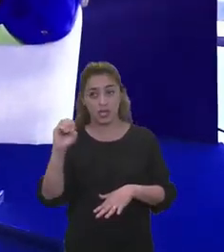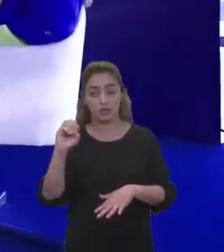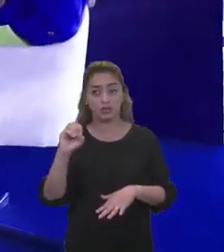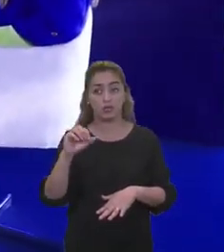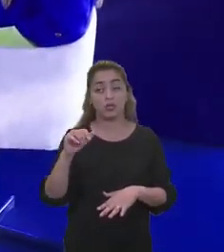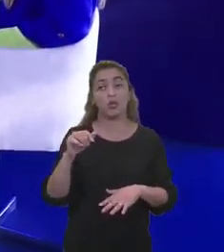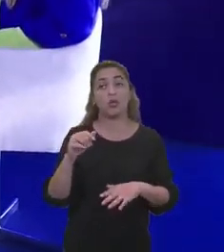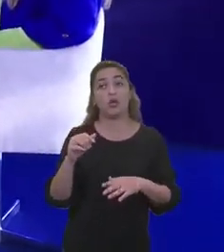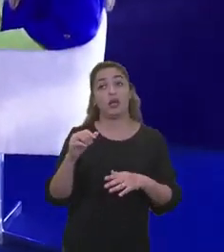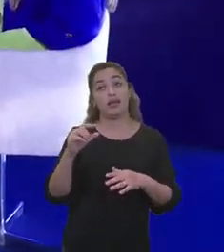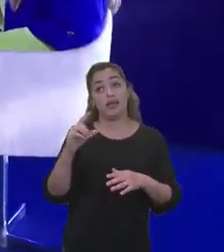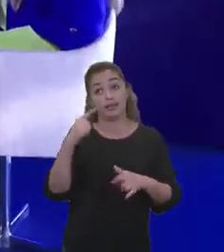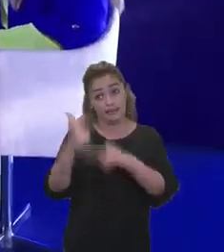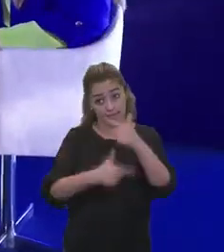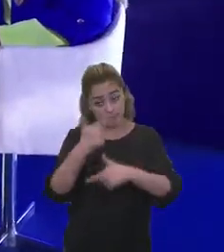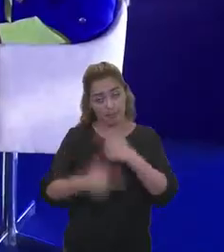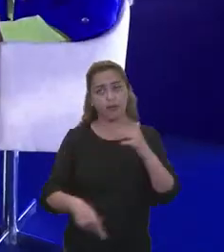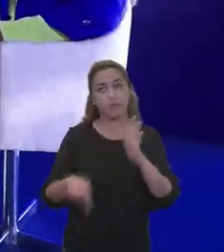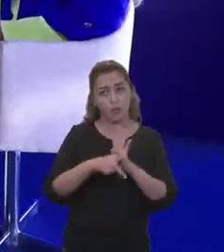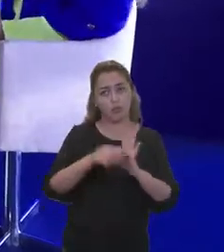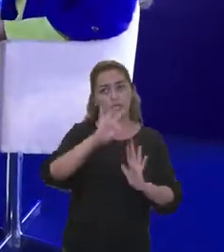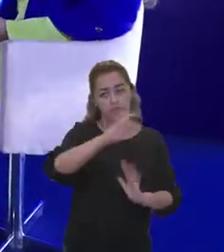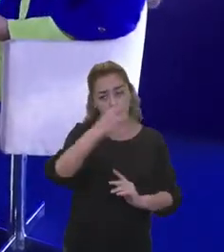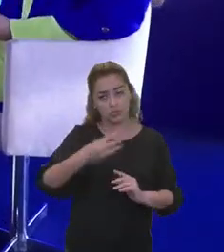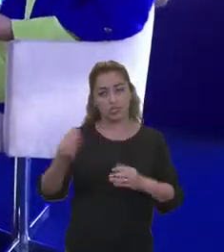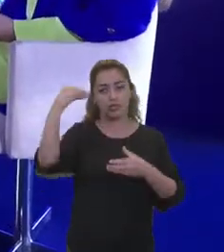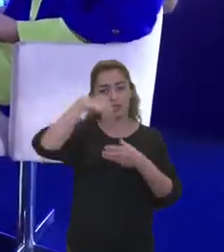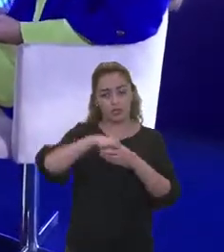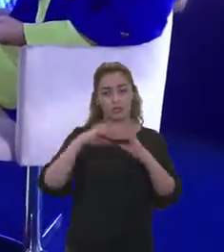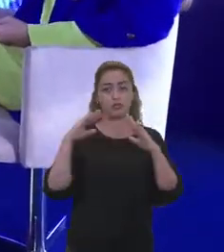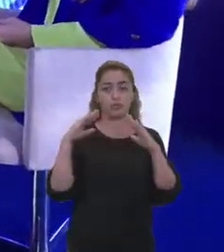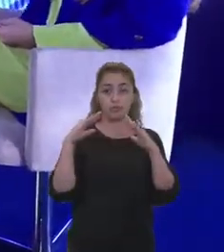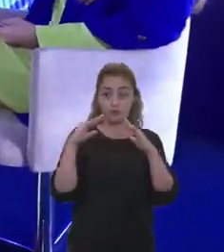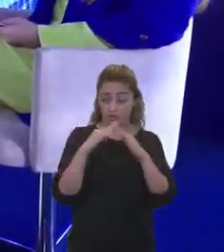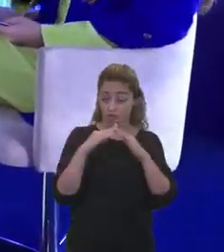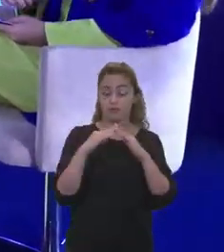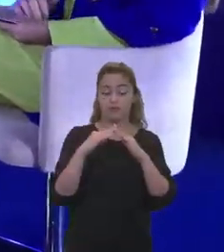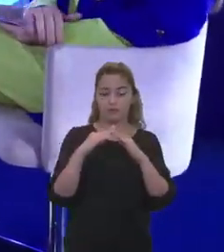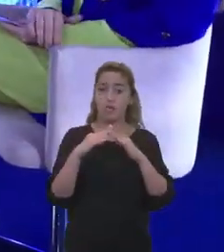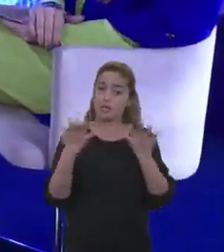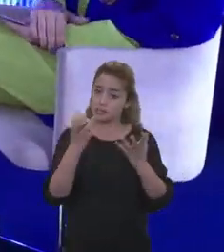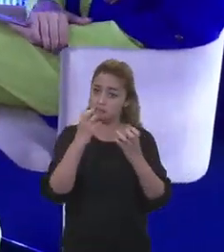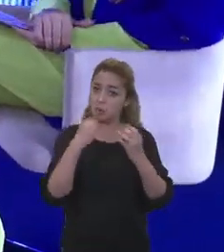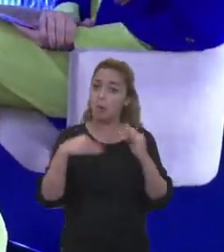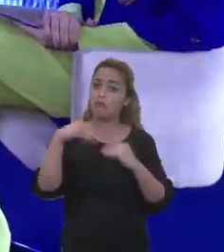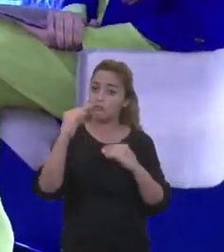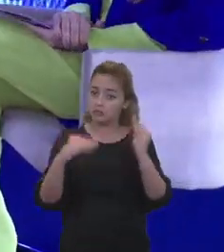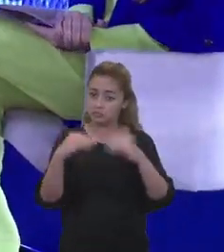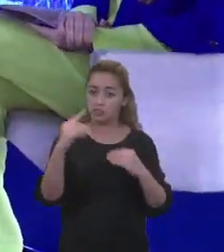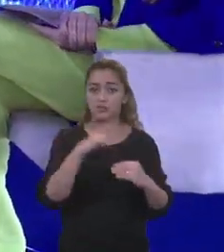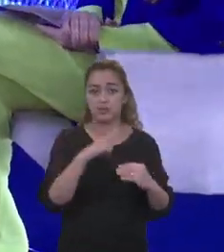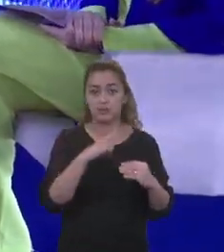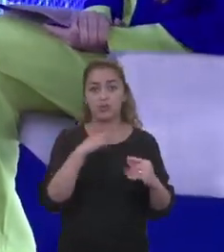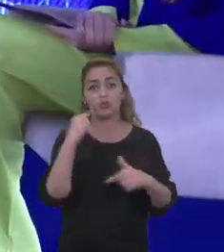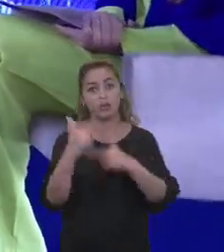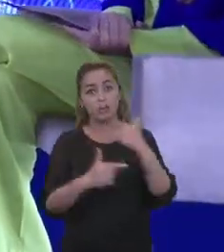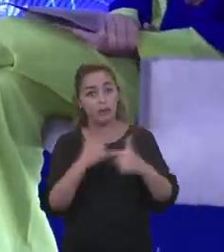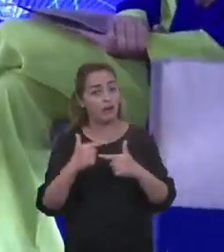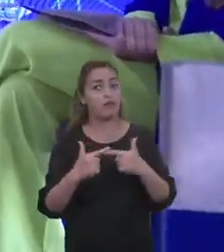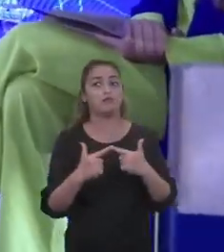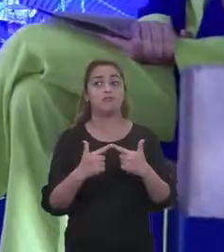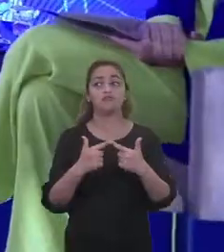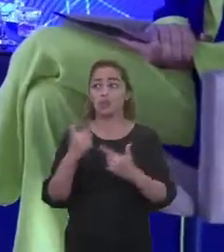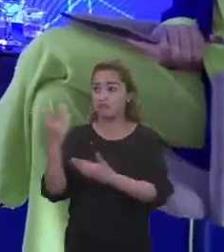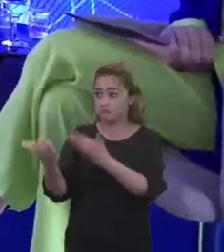have 1,800 employees who are from home working remotely, granting them a lot of flexibility, and they're working at